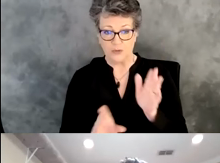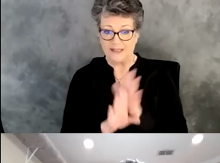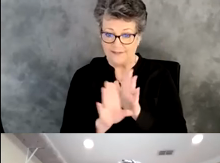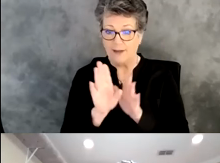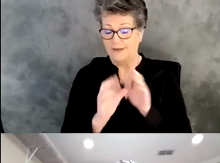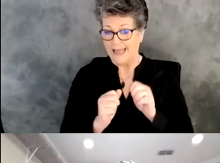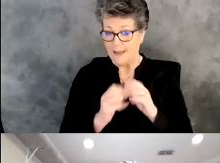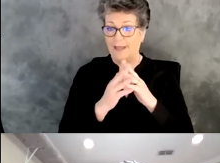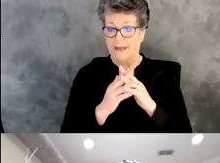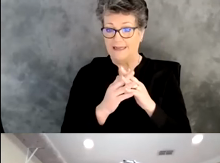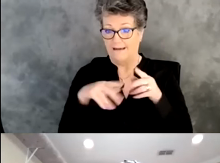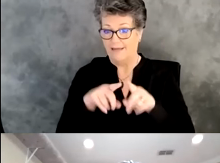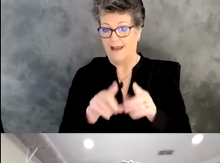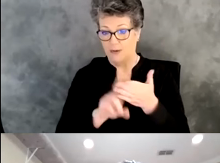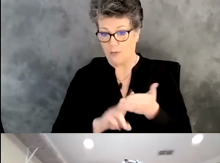these SNP aligned enrollment.